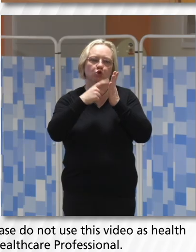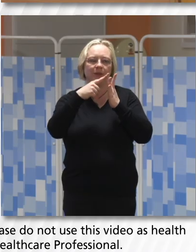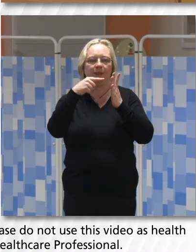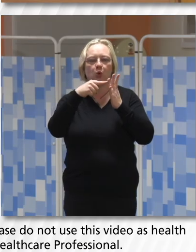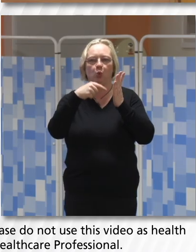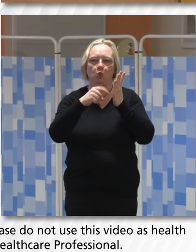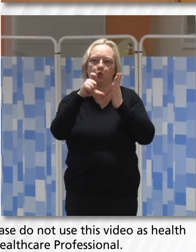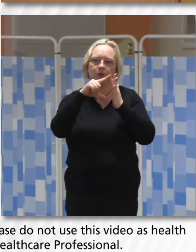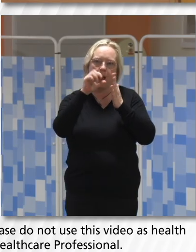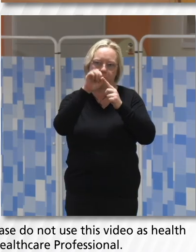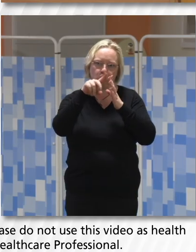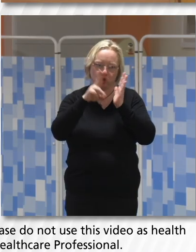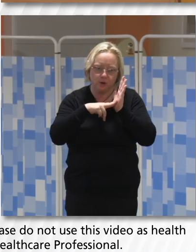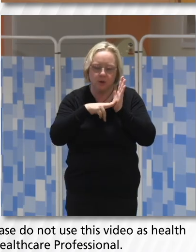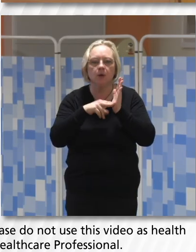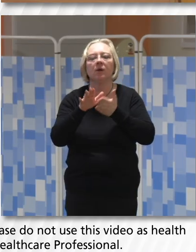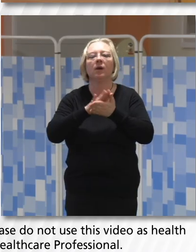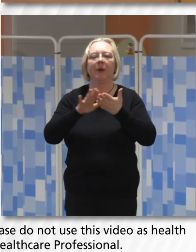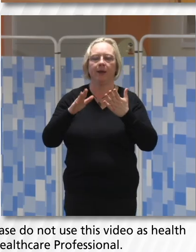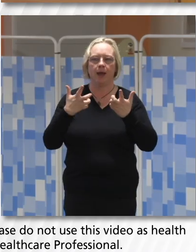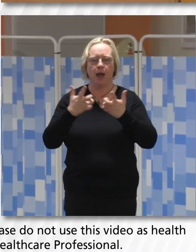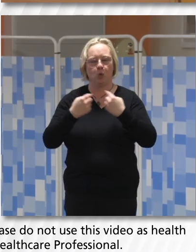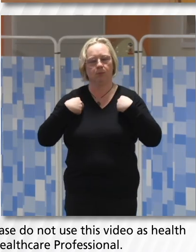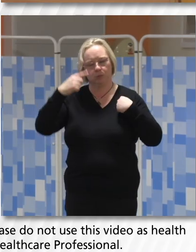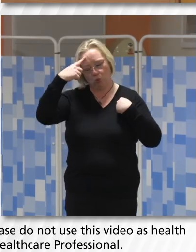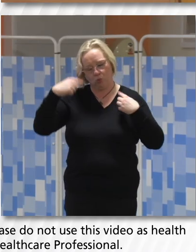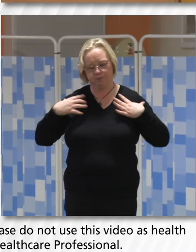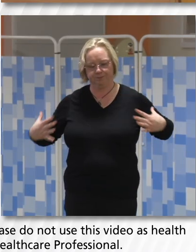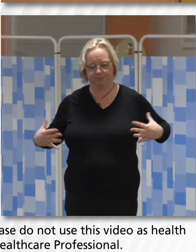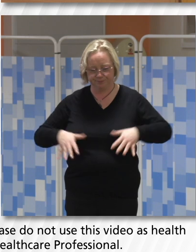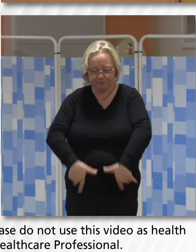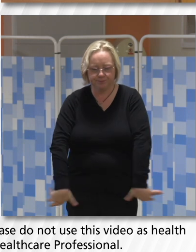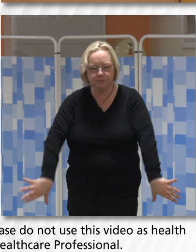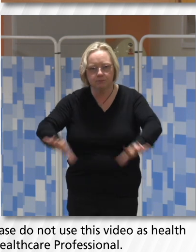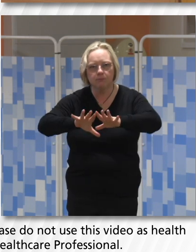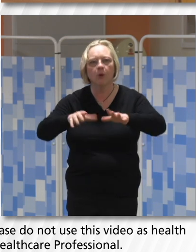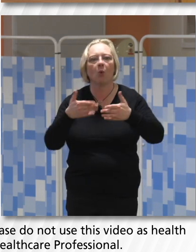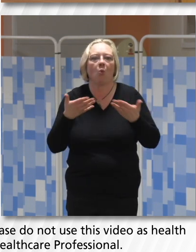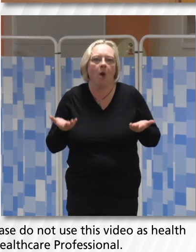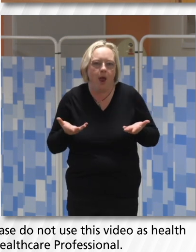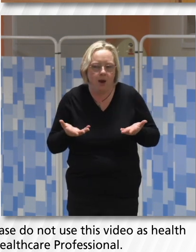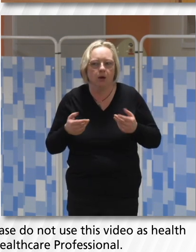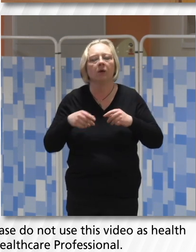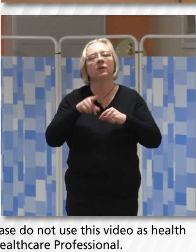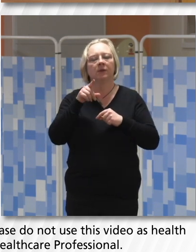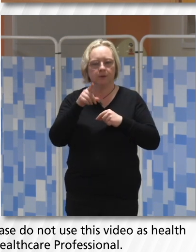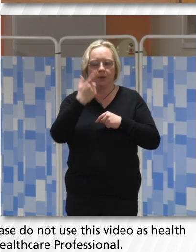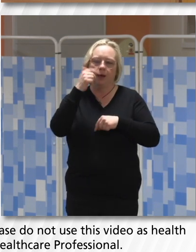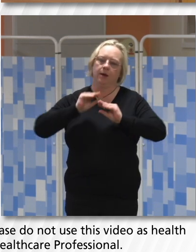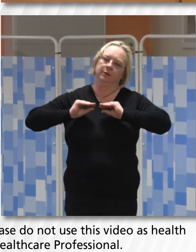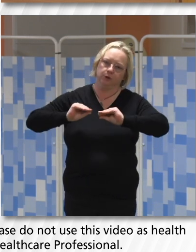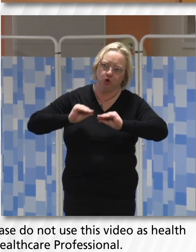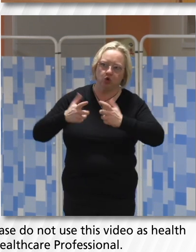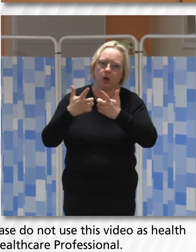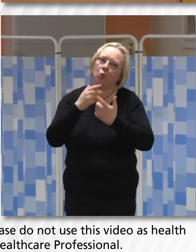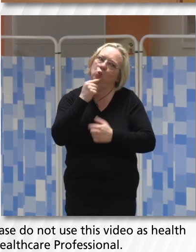people to manage their own Parkinson's. External ones are making sure that the area that somebody is trying to do something